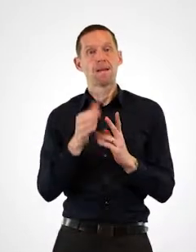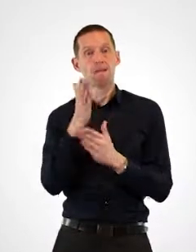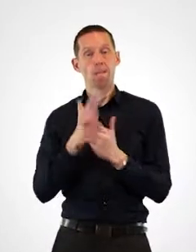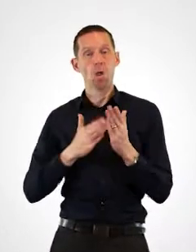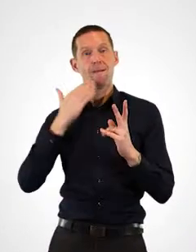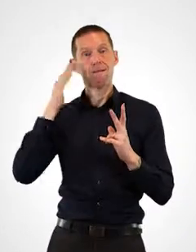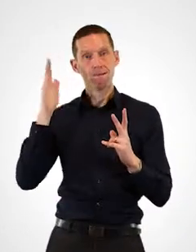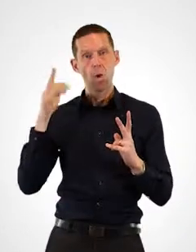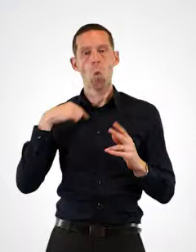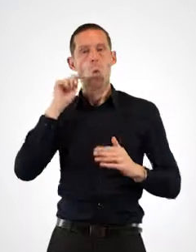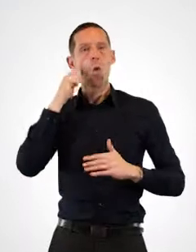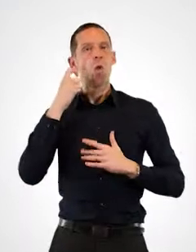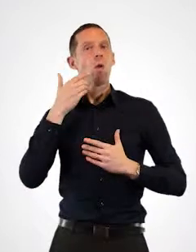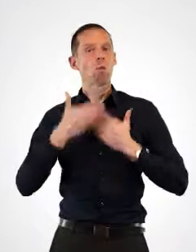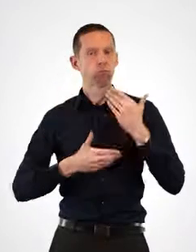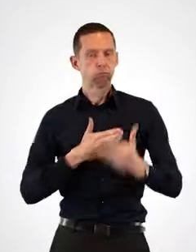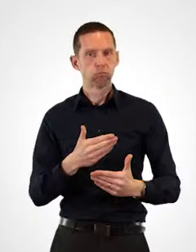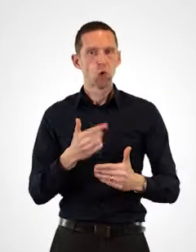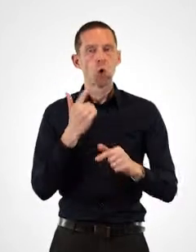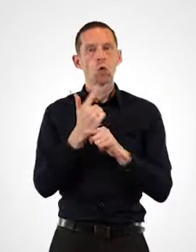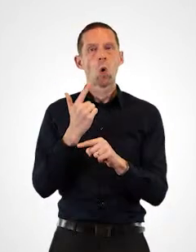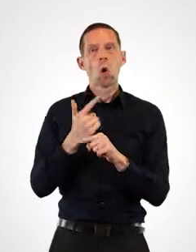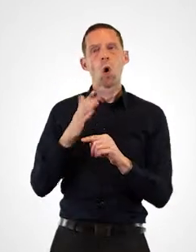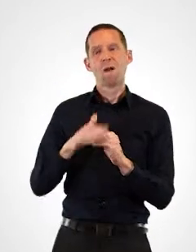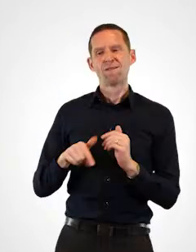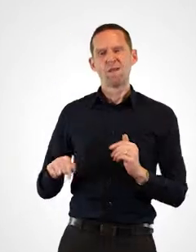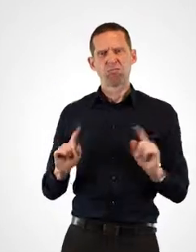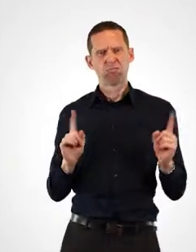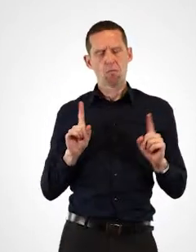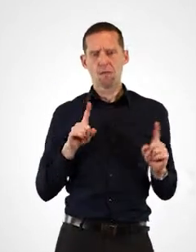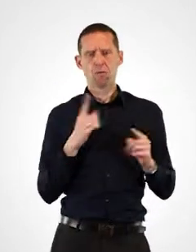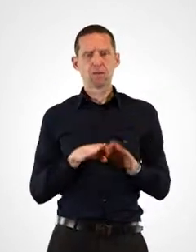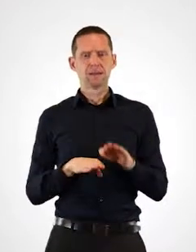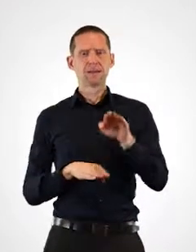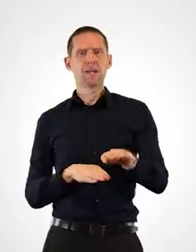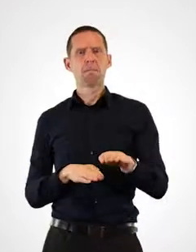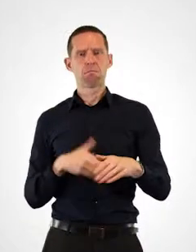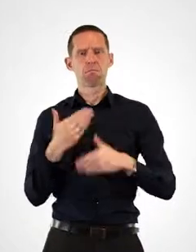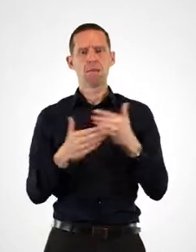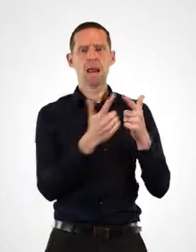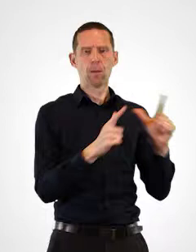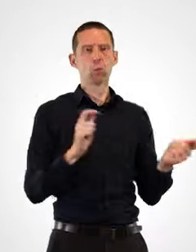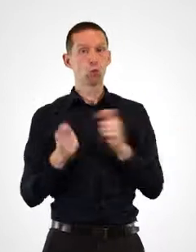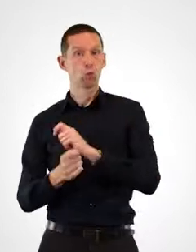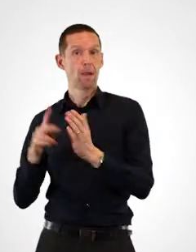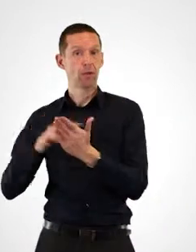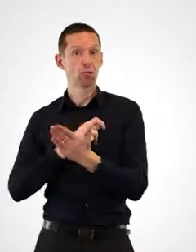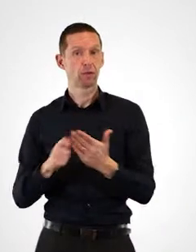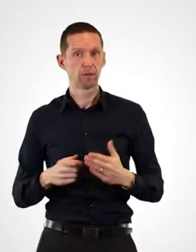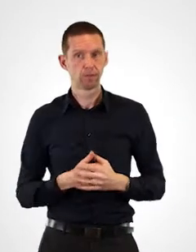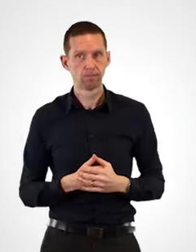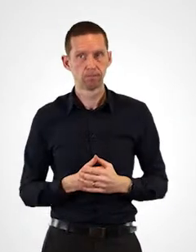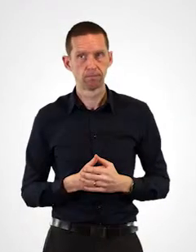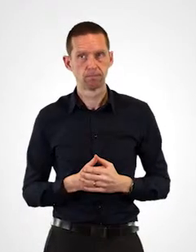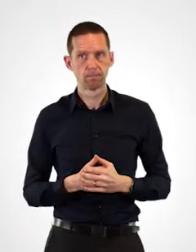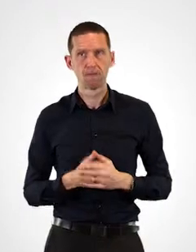series, we'll pick up from there and talk about that very first step in the path from language to literacy. And to answer